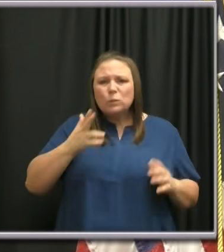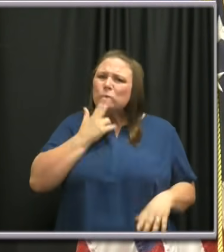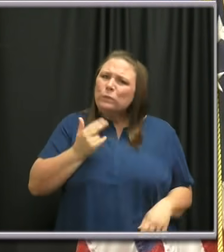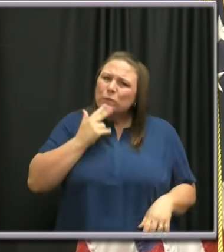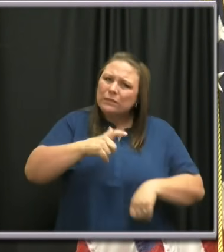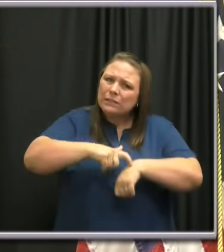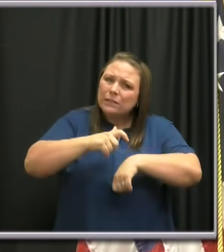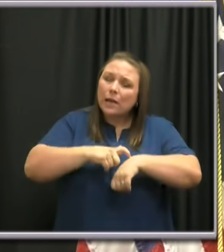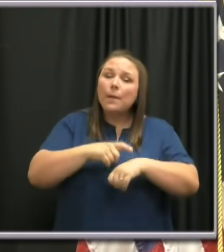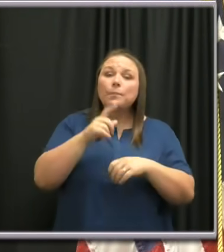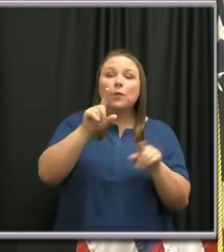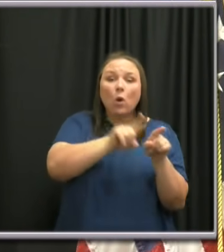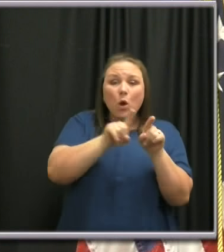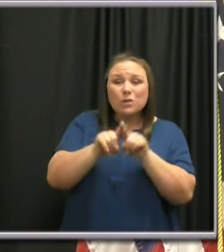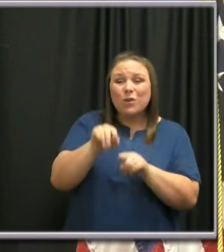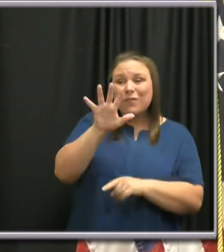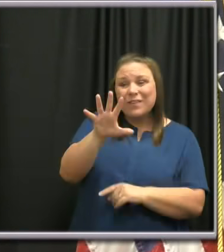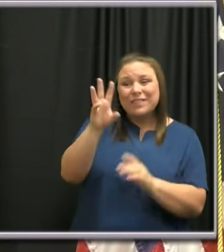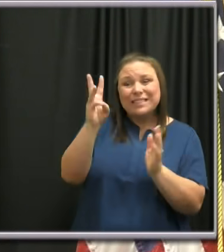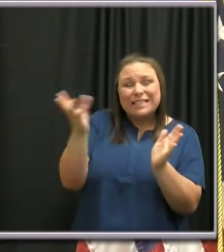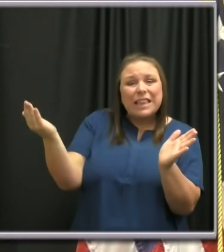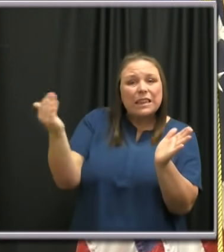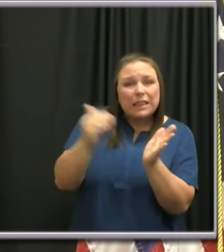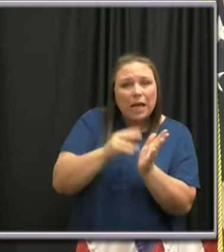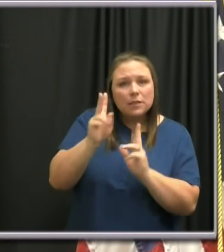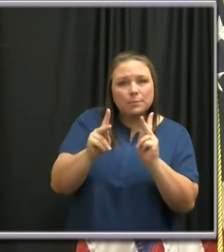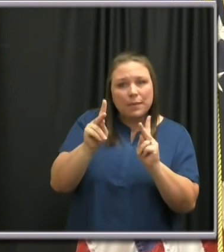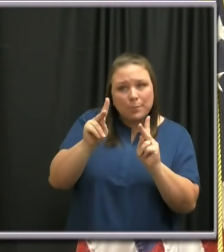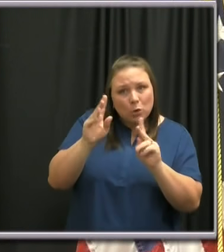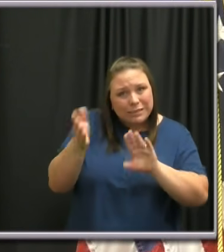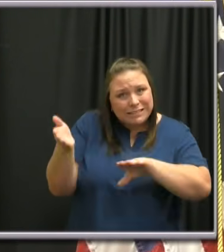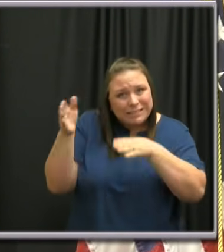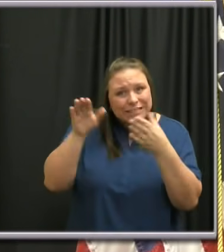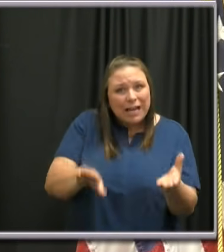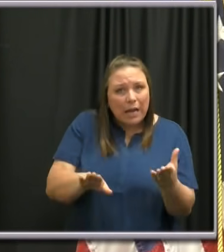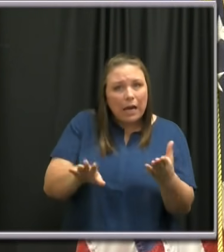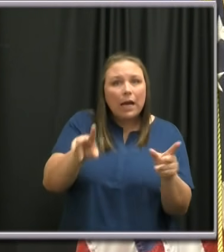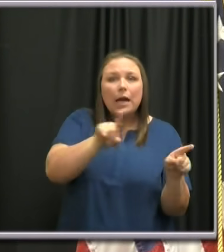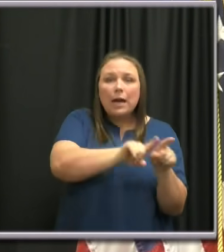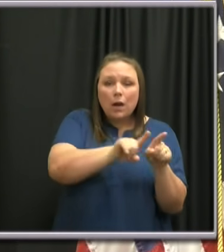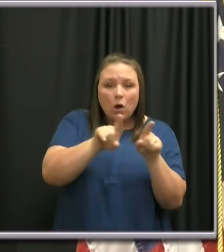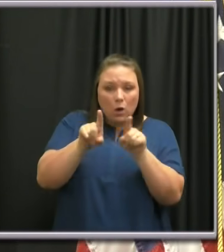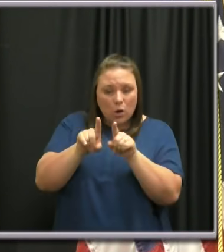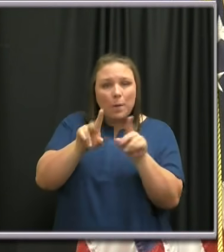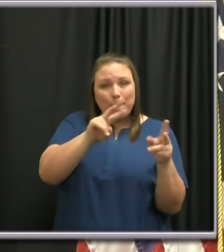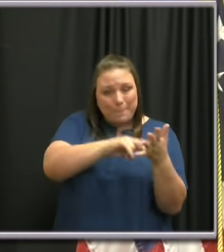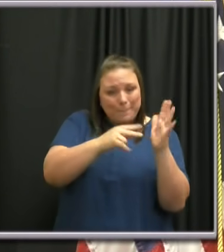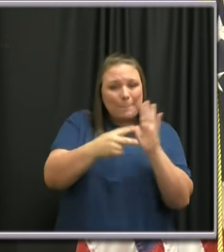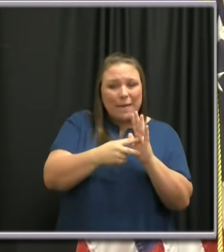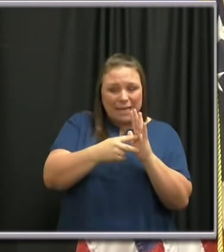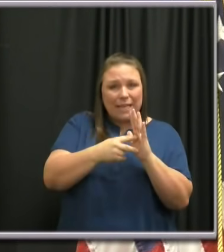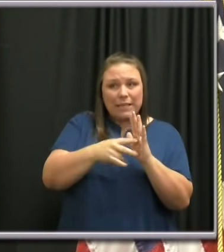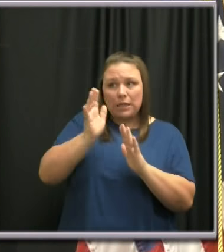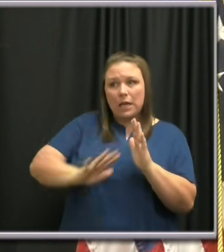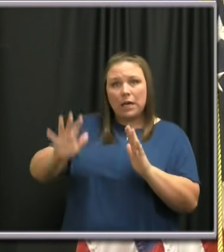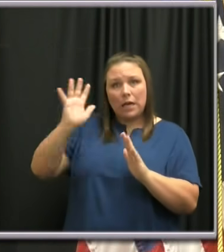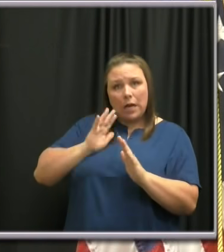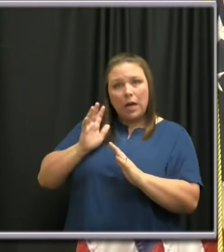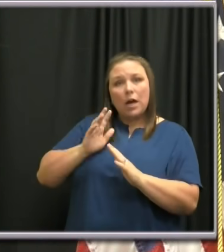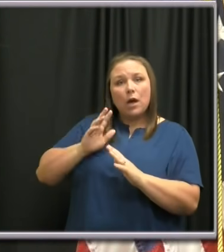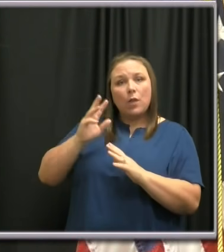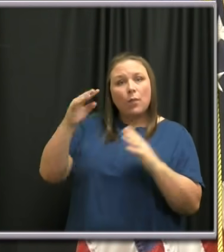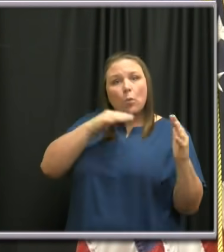that, 56,000 people have died, which is virtually the same number that died in the long and protracted war in